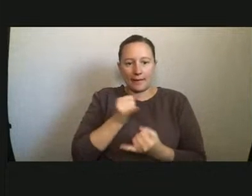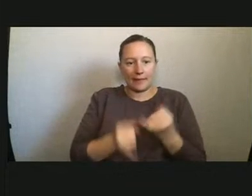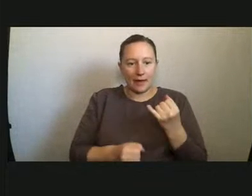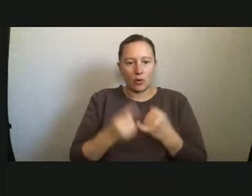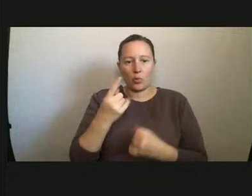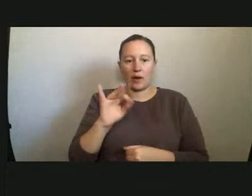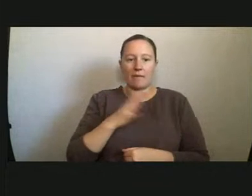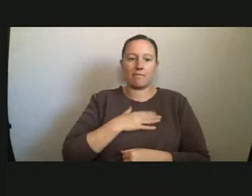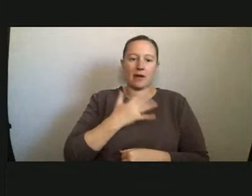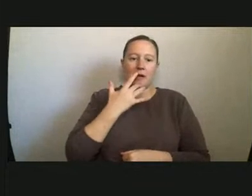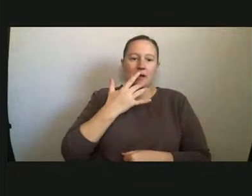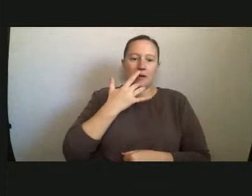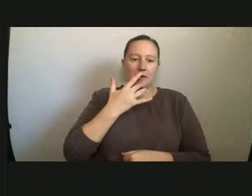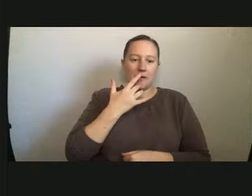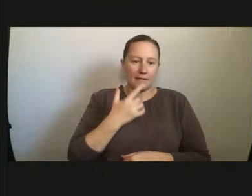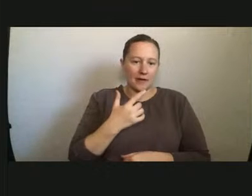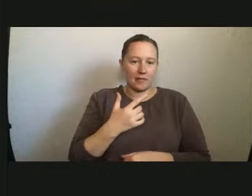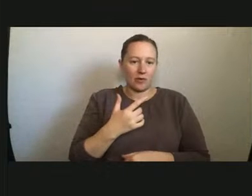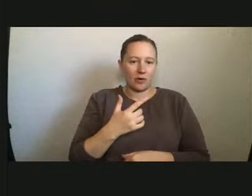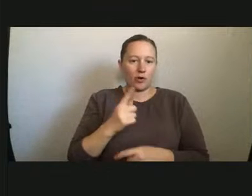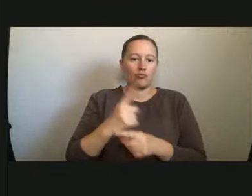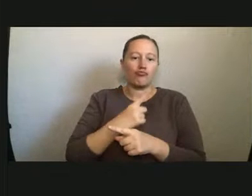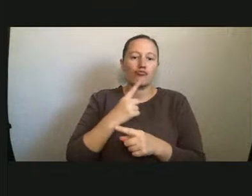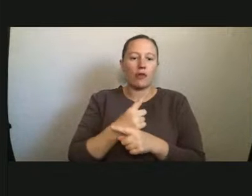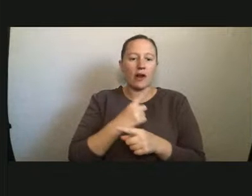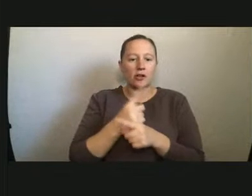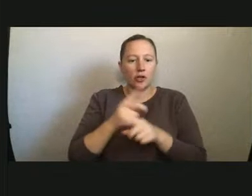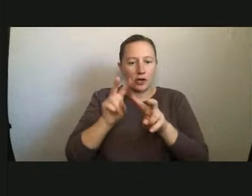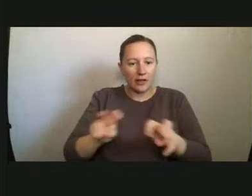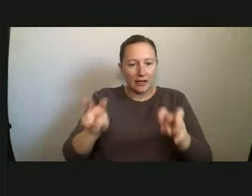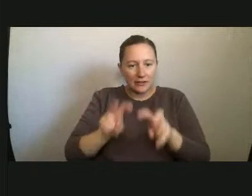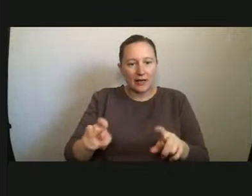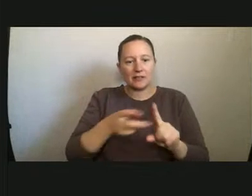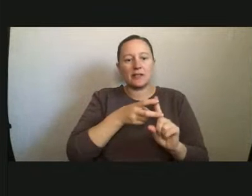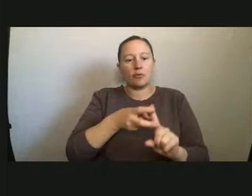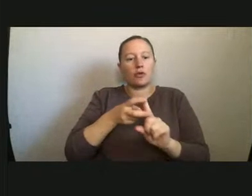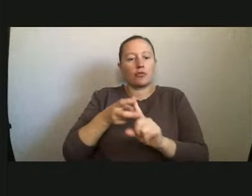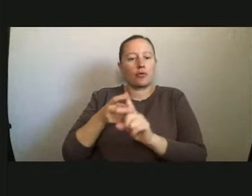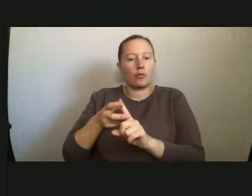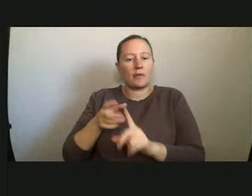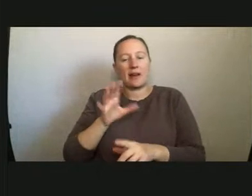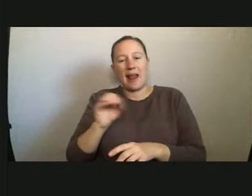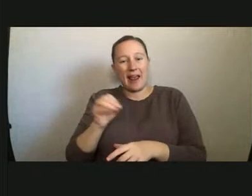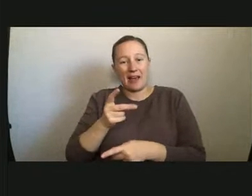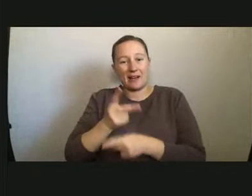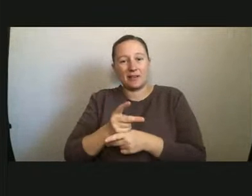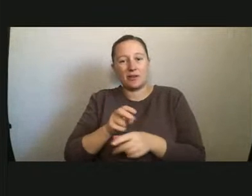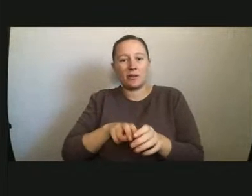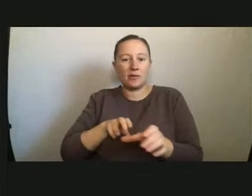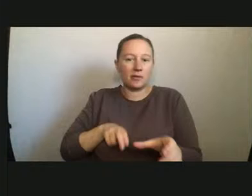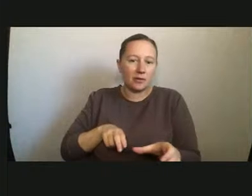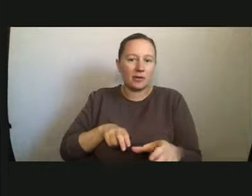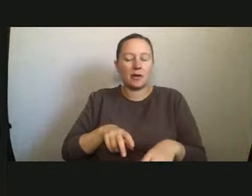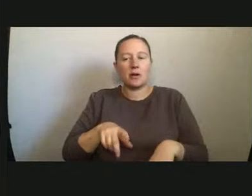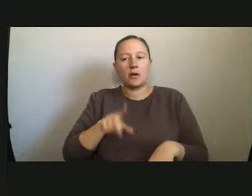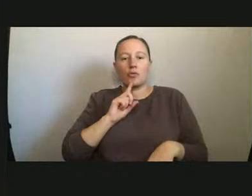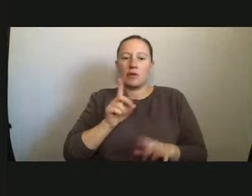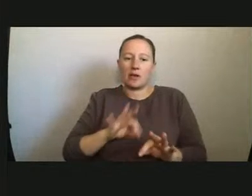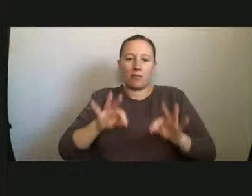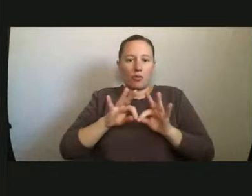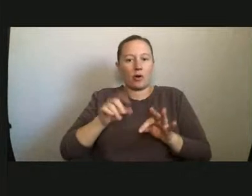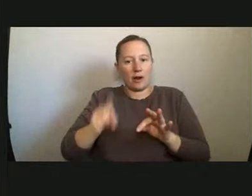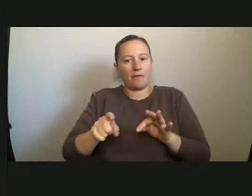my favorite is regularly assessing recruitment and retention and make modifications as needed. This is really such an important part of